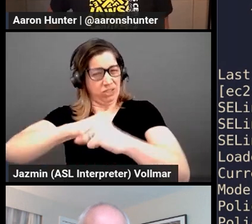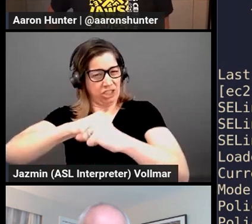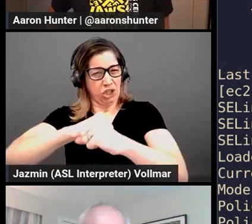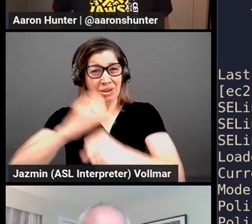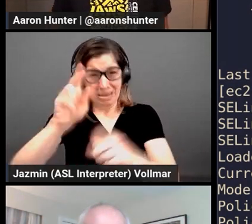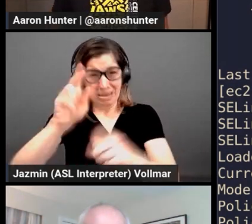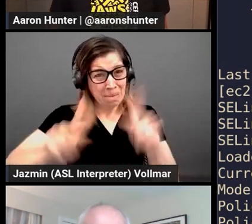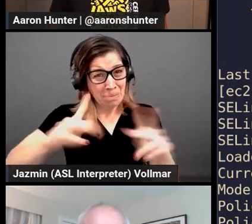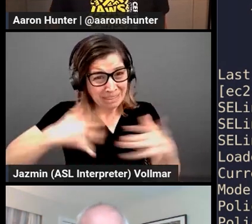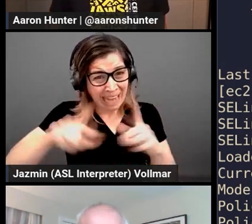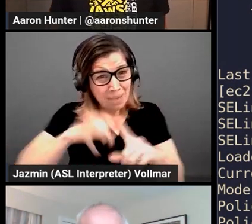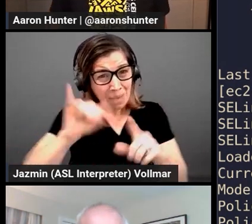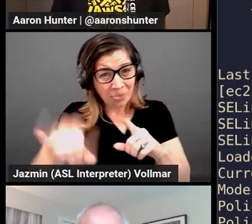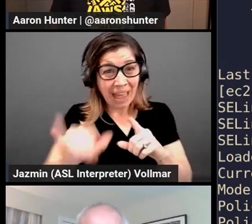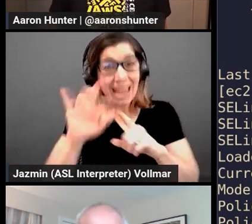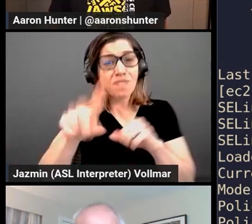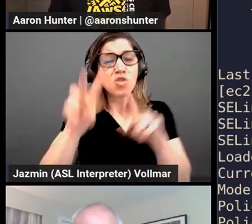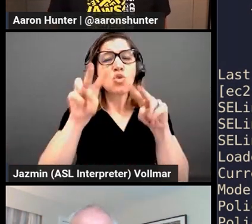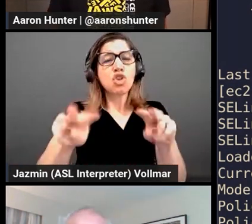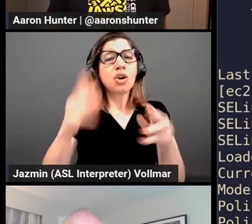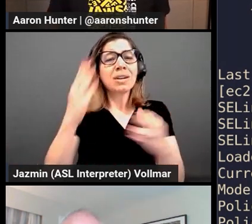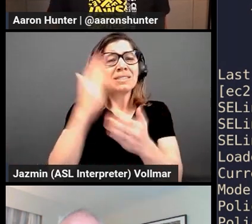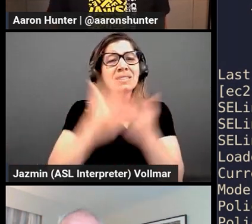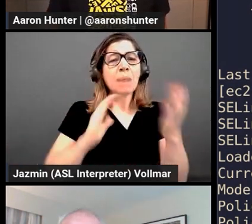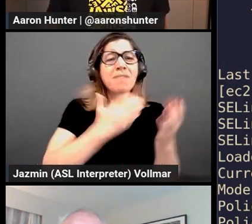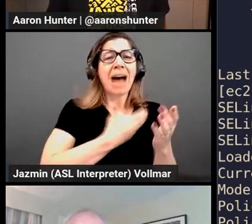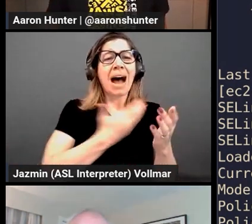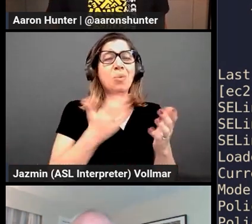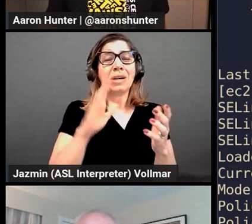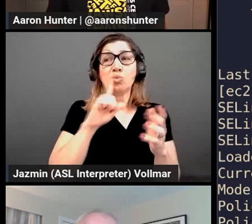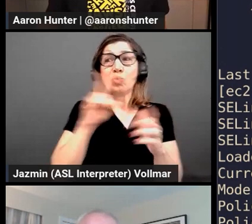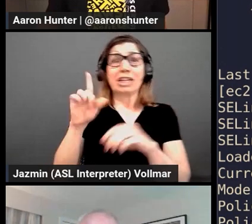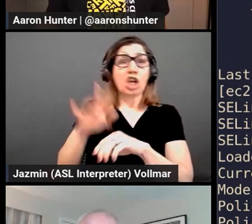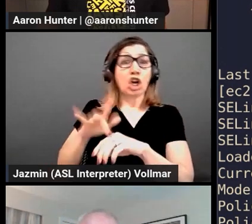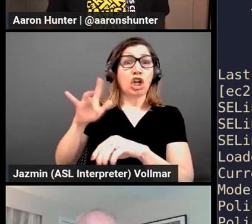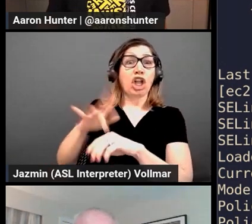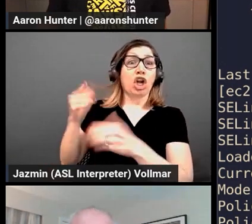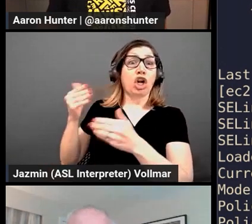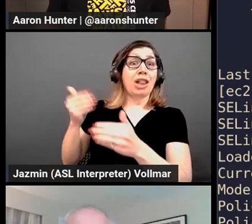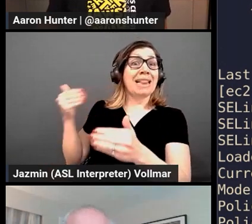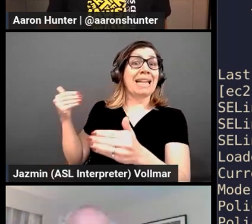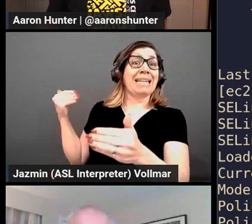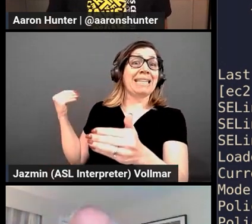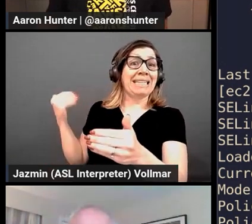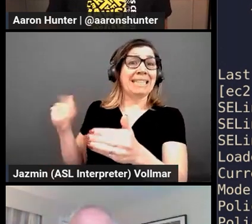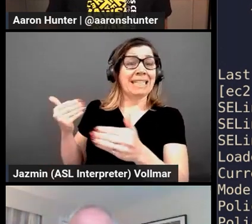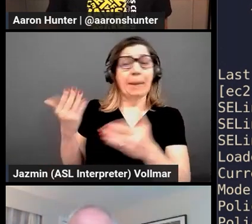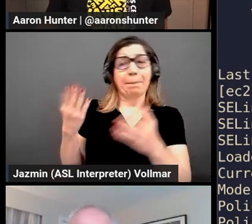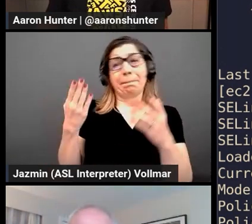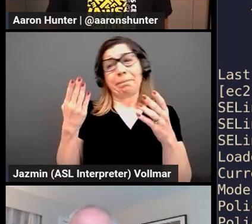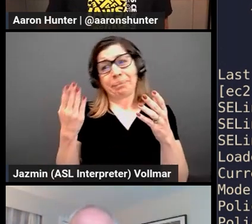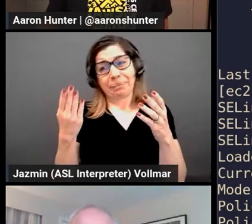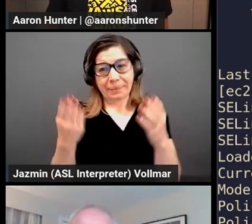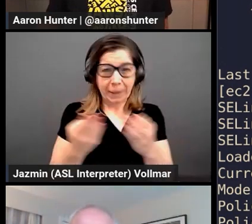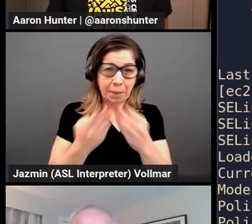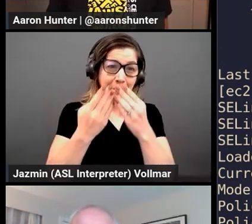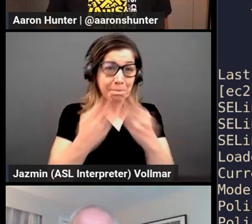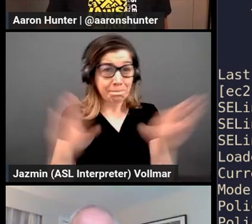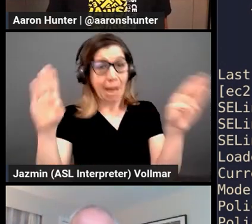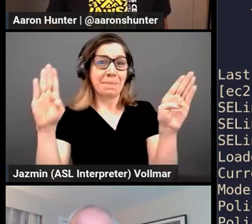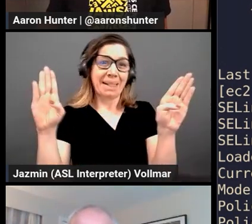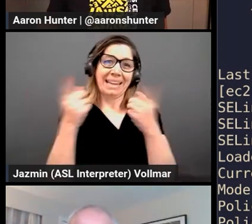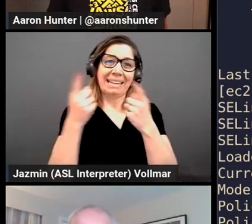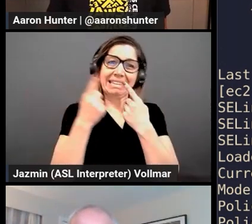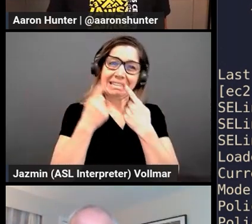doing. If you That's looked at really some cool. of our really early sort of public announcements about